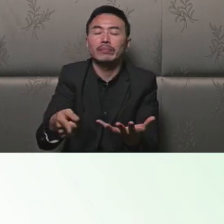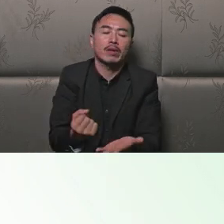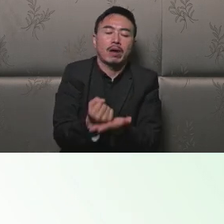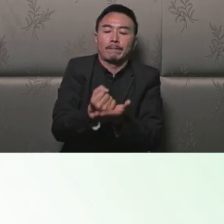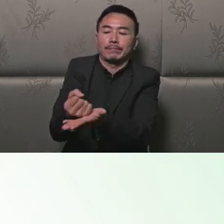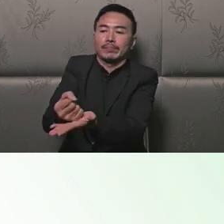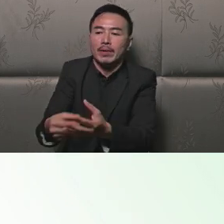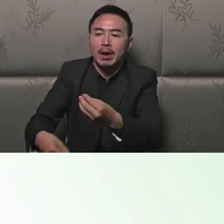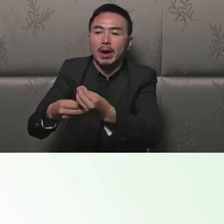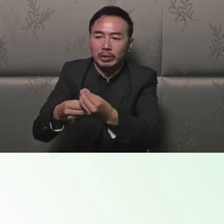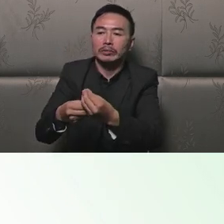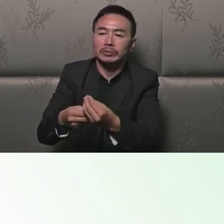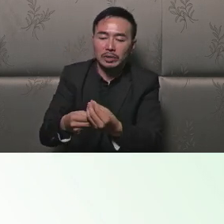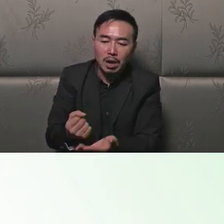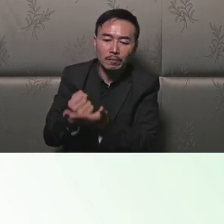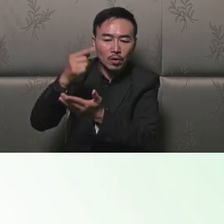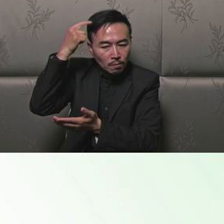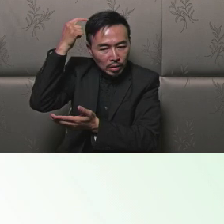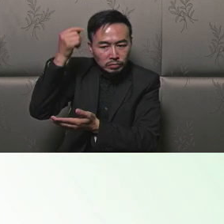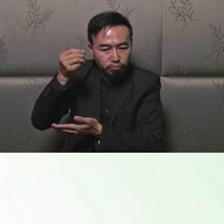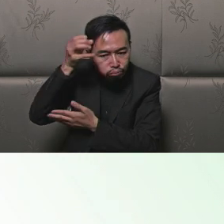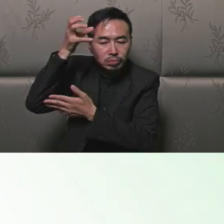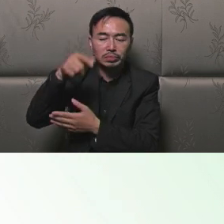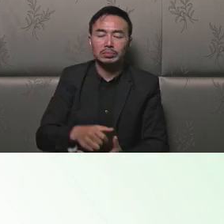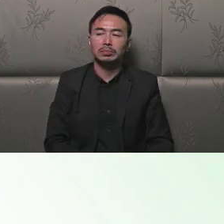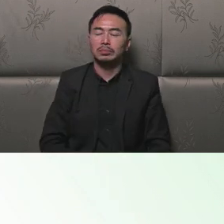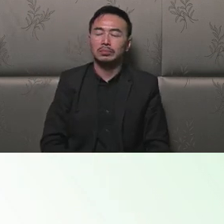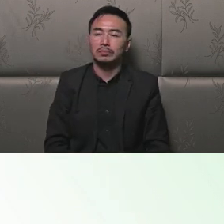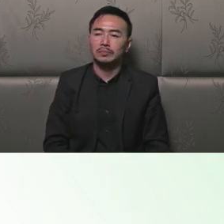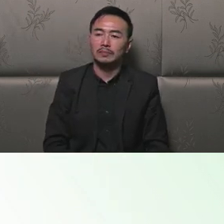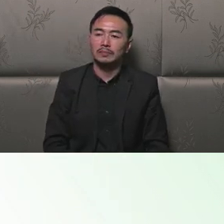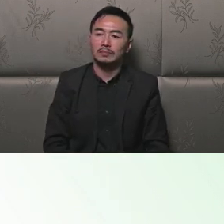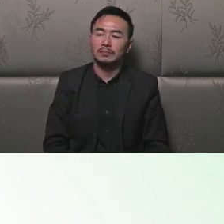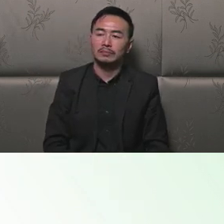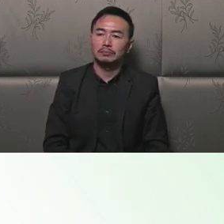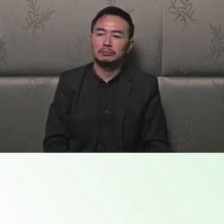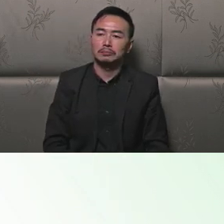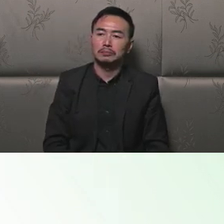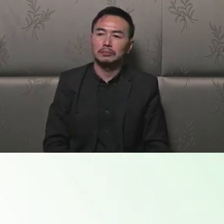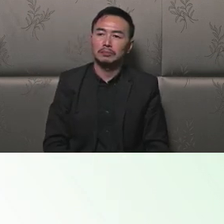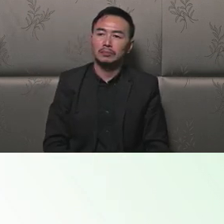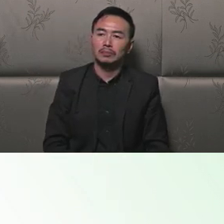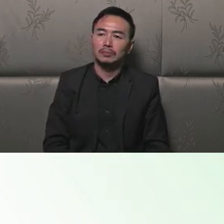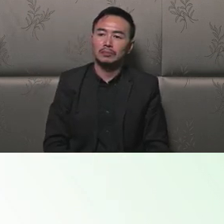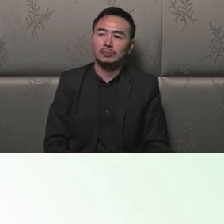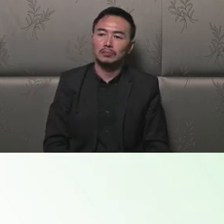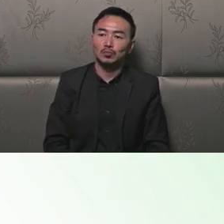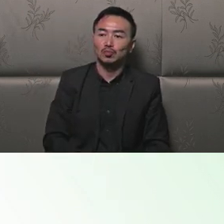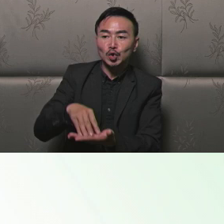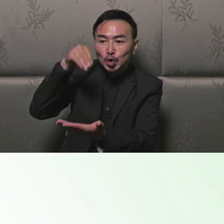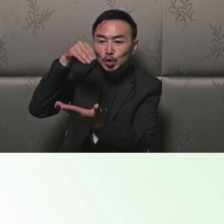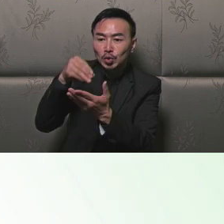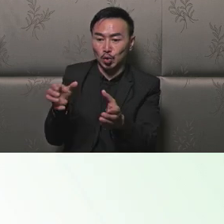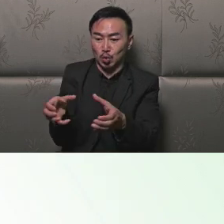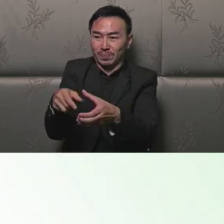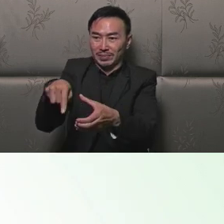comprises the indigenous learners. How about the indigenous learners? Because the Indigenous Peoples Education Program is not